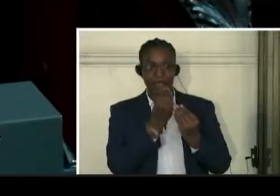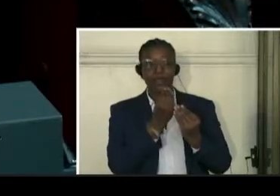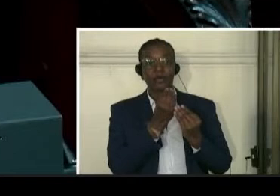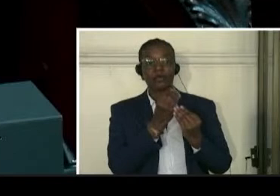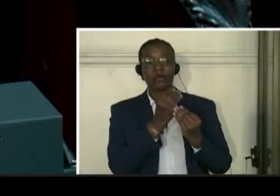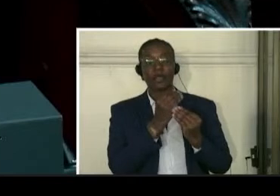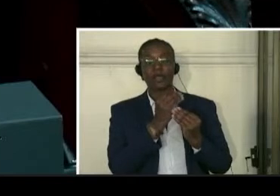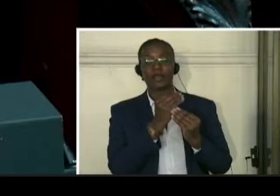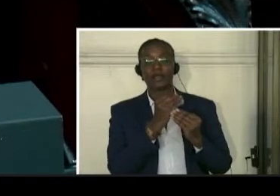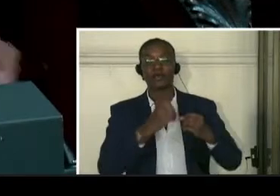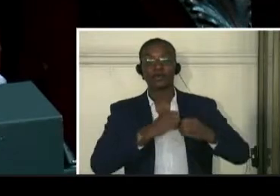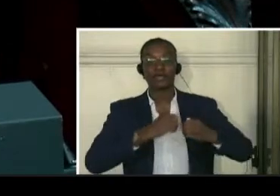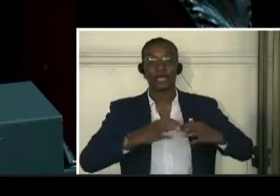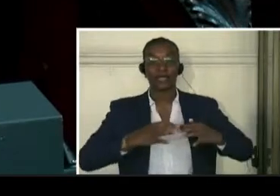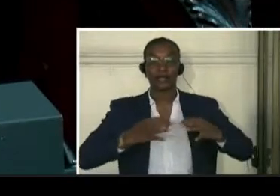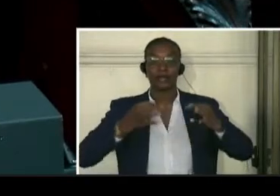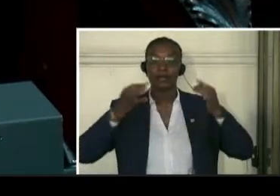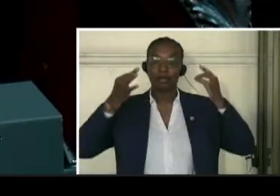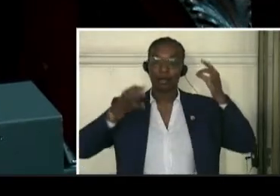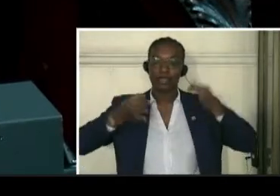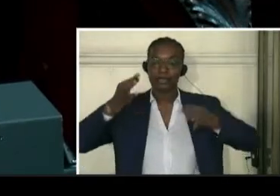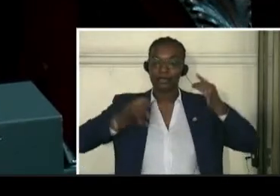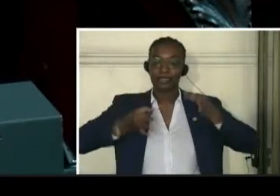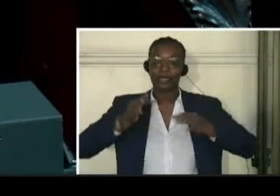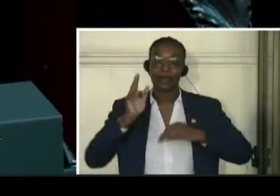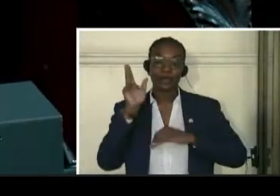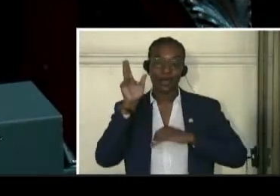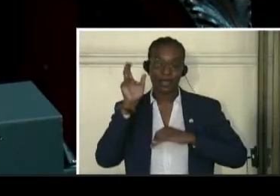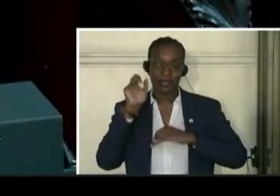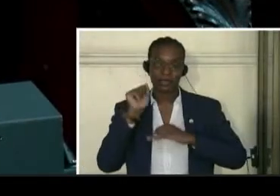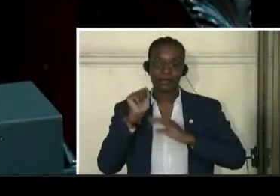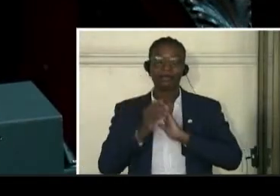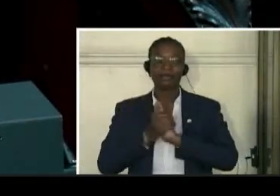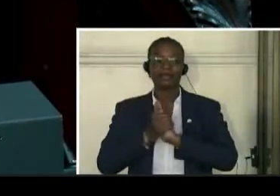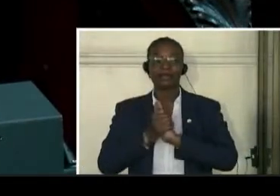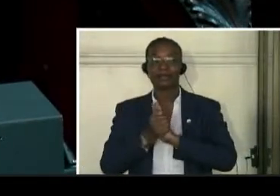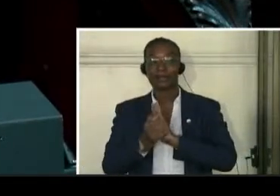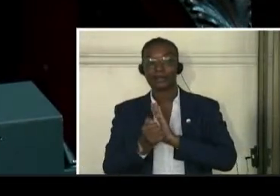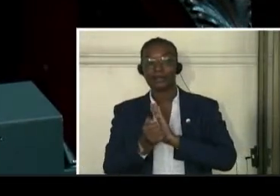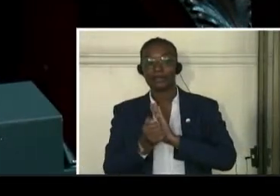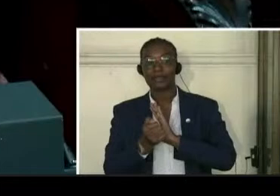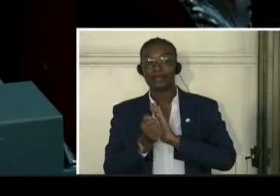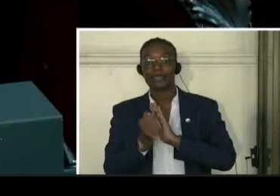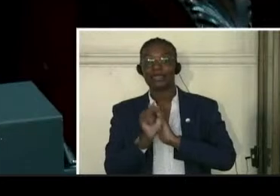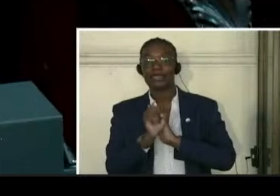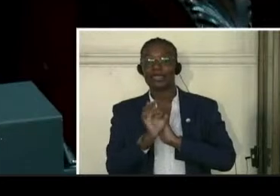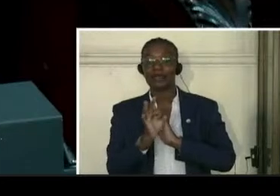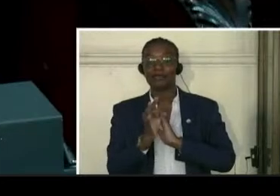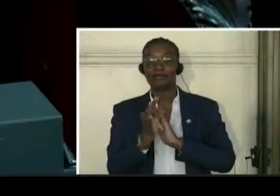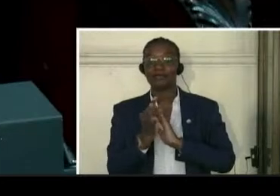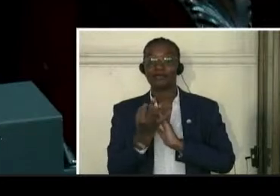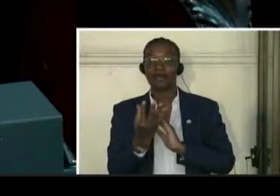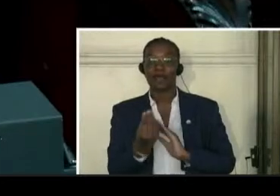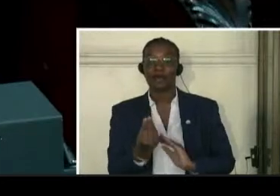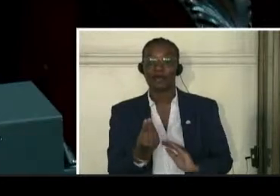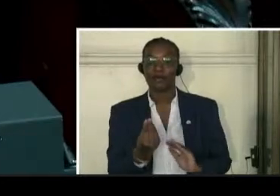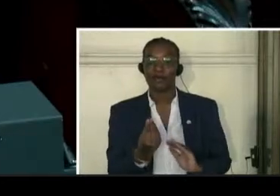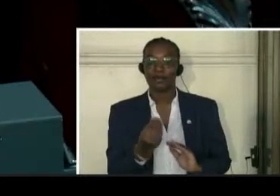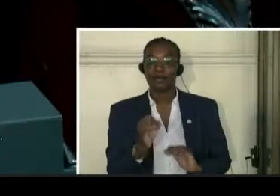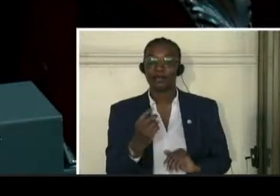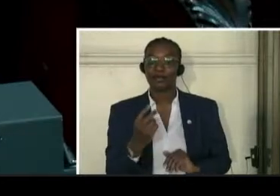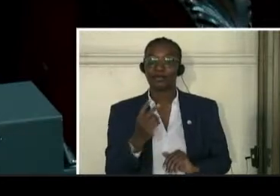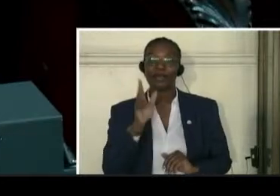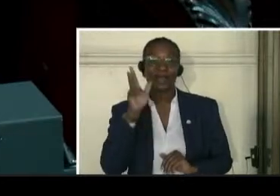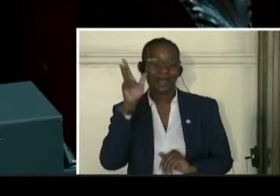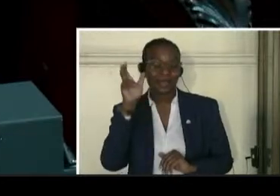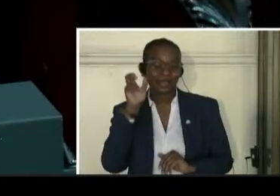politics, listening is a skill. You know, if you have like took time